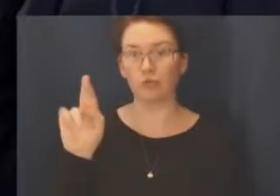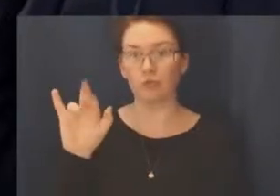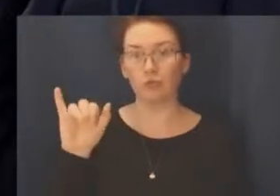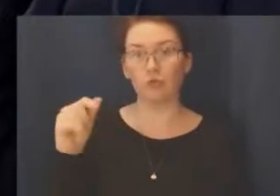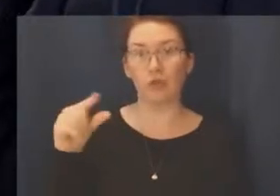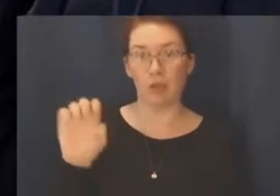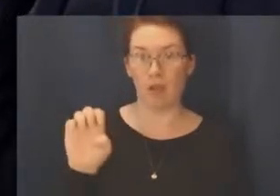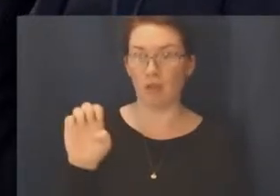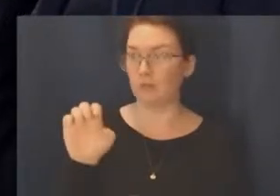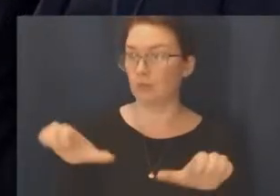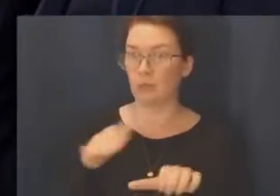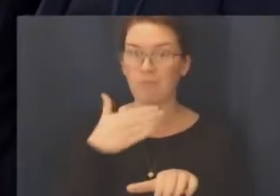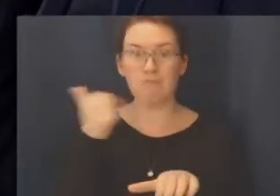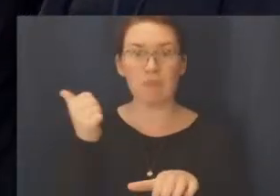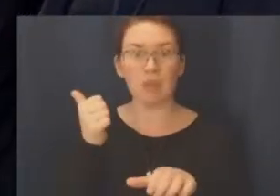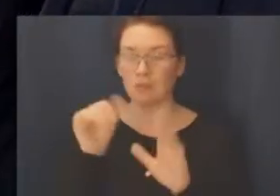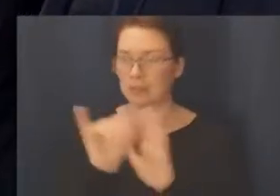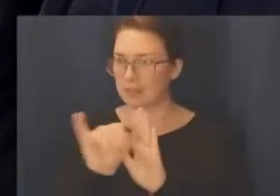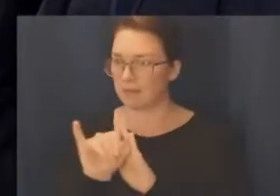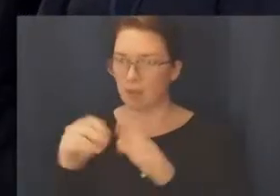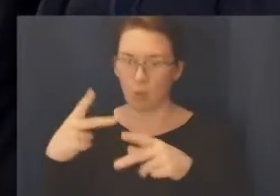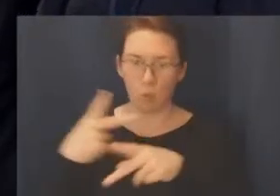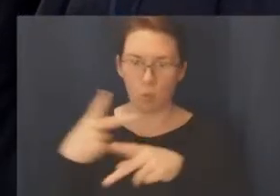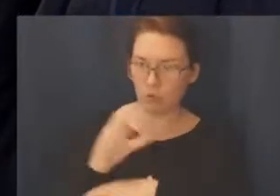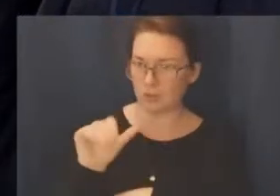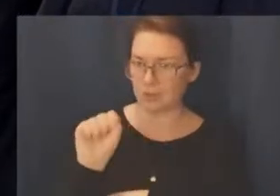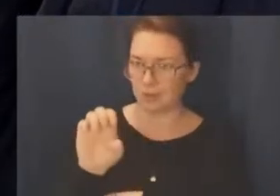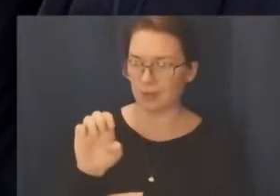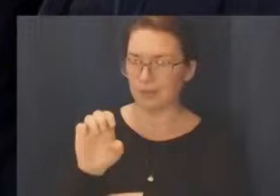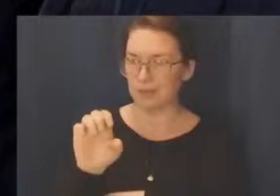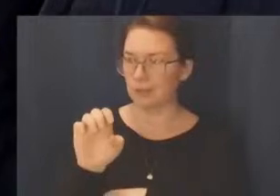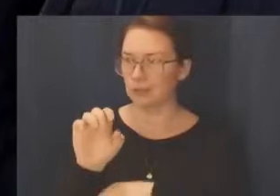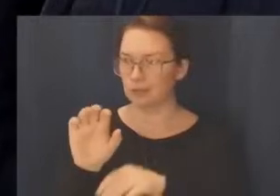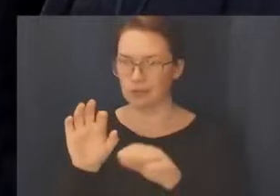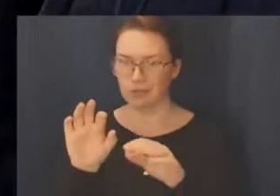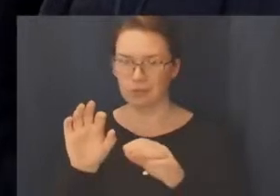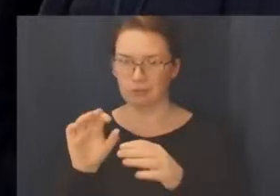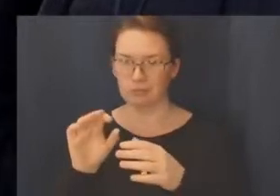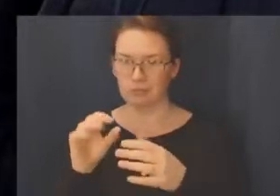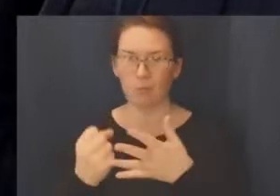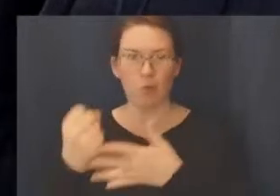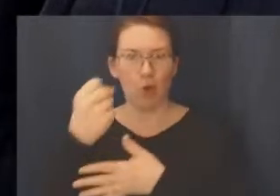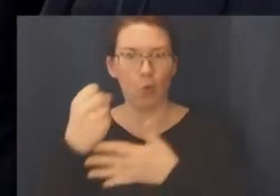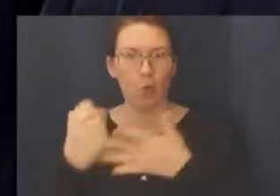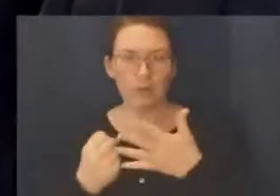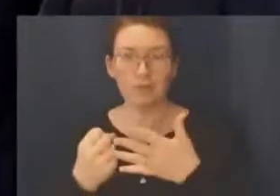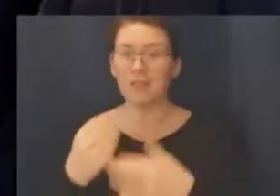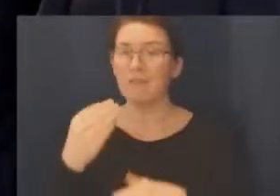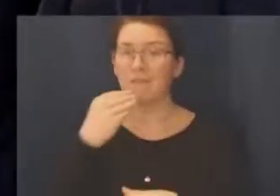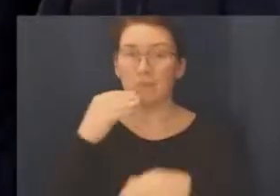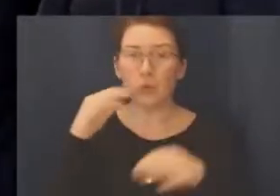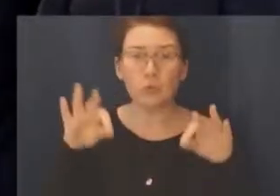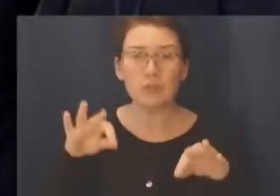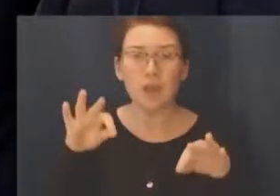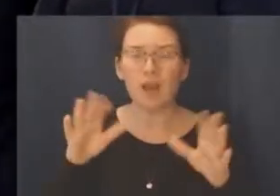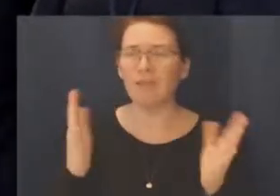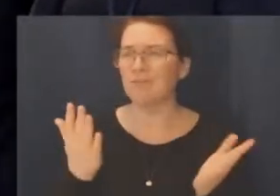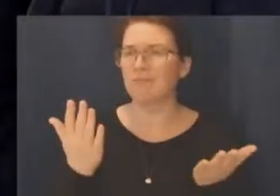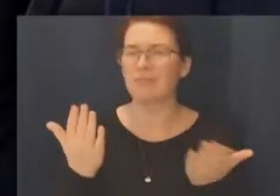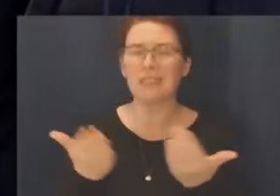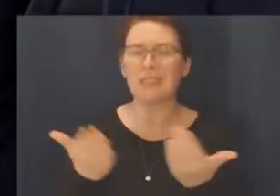priorities based upon the issues. Food dye is just a no-brainer. Nobody wants to eat